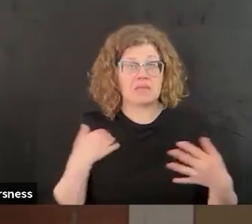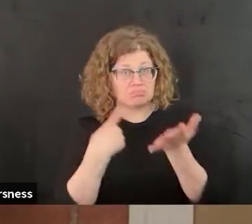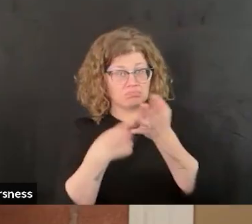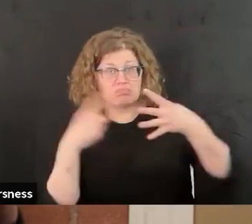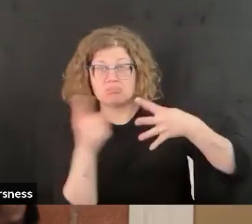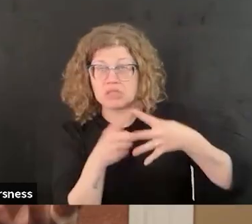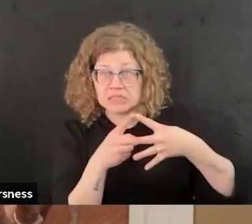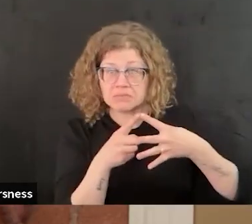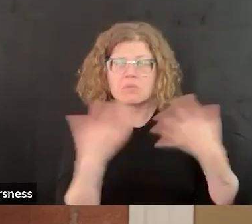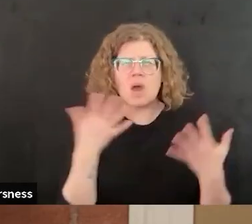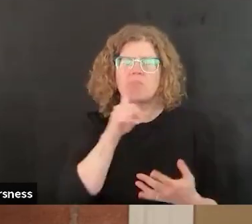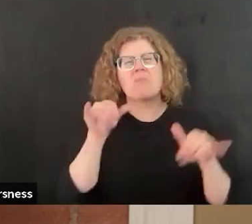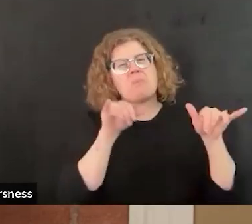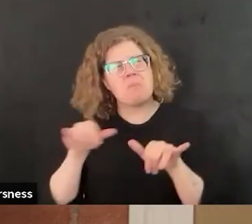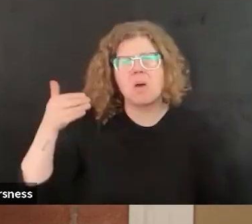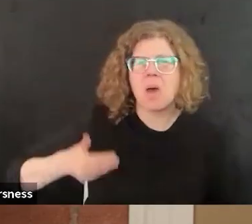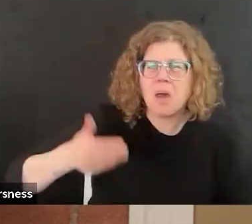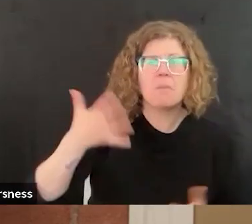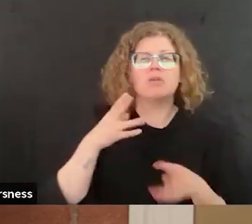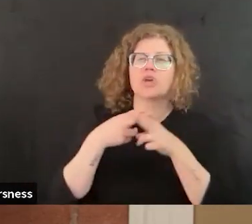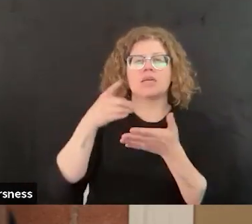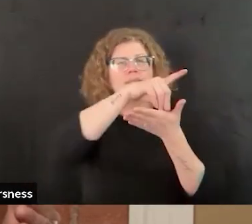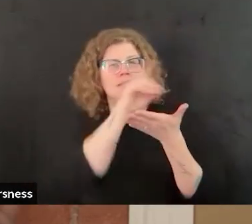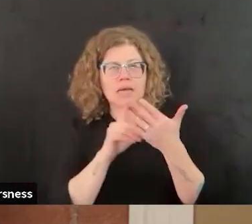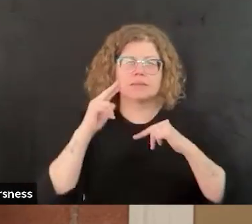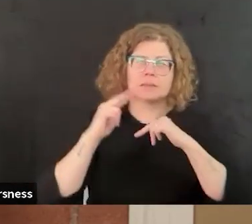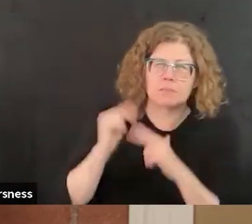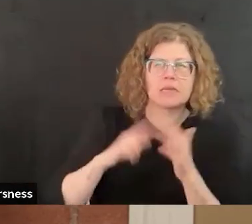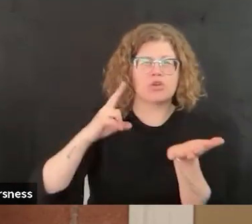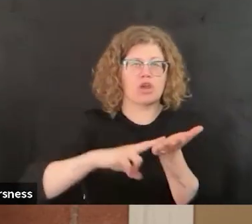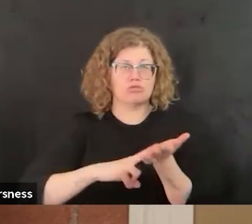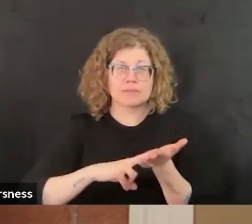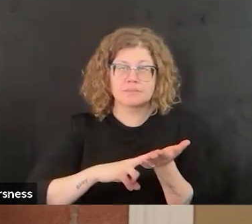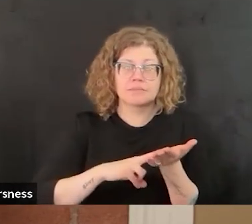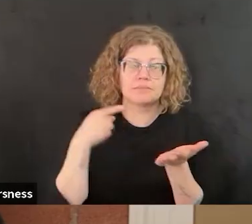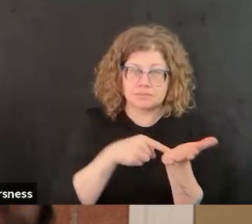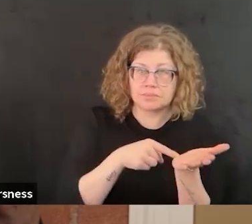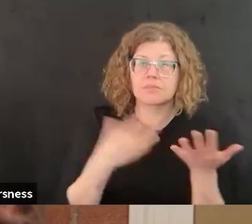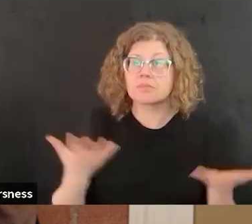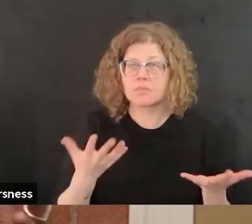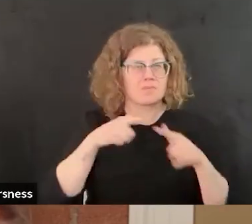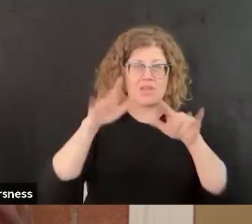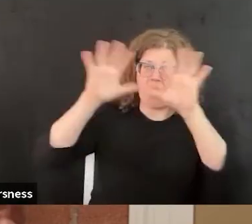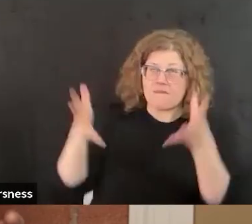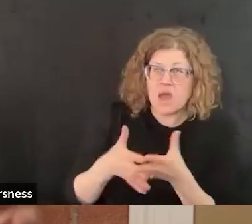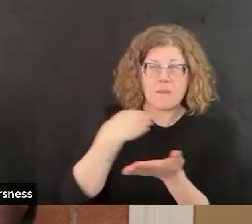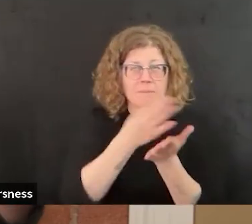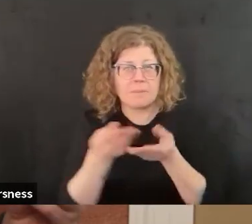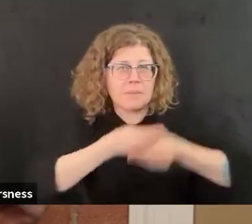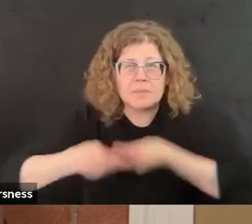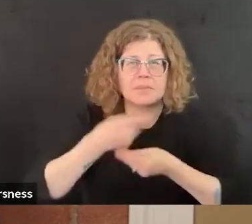So the first and probably most common way is to do the design build contract, which is an overall amount of